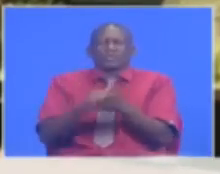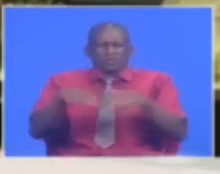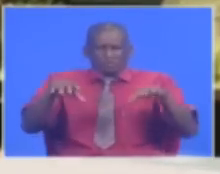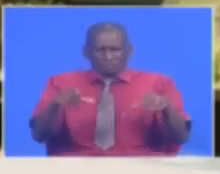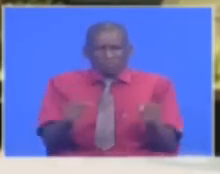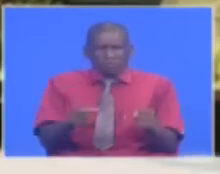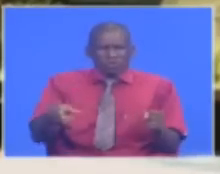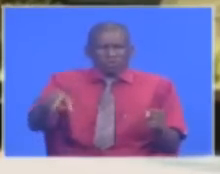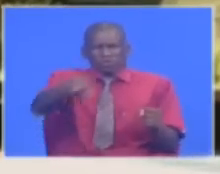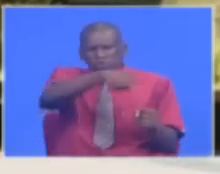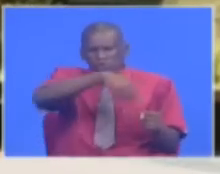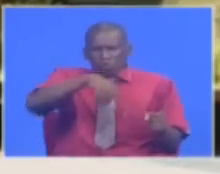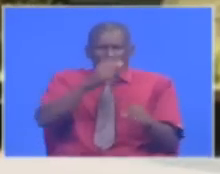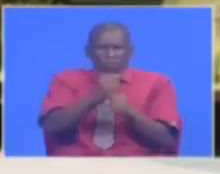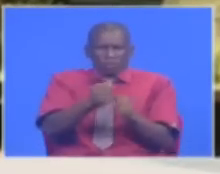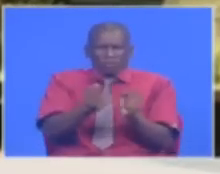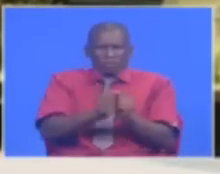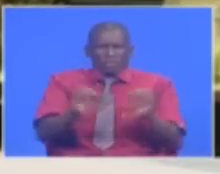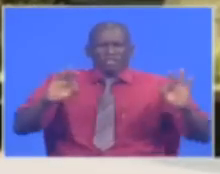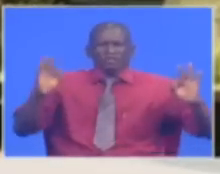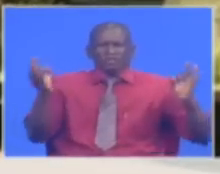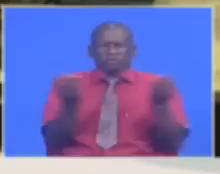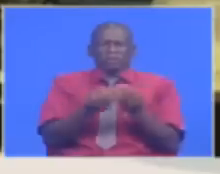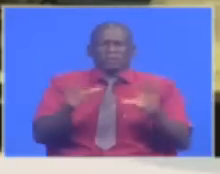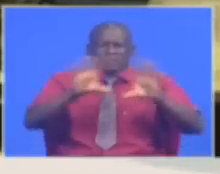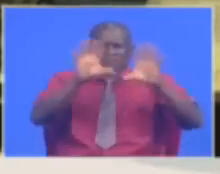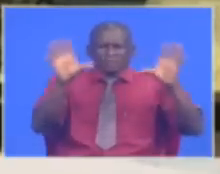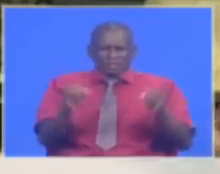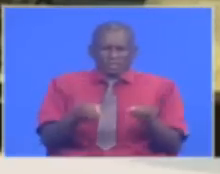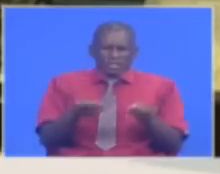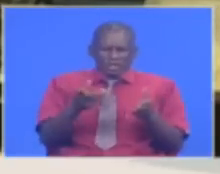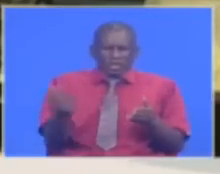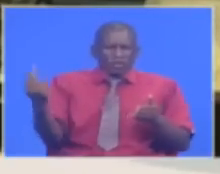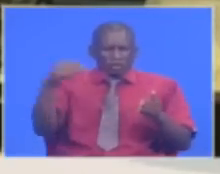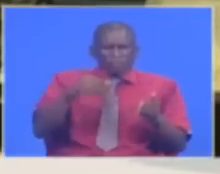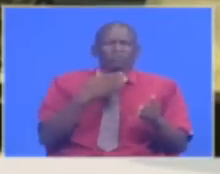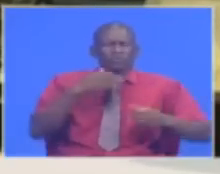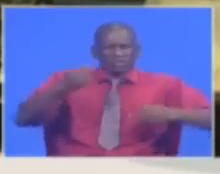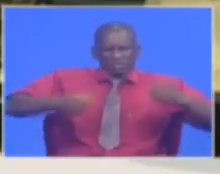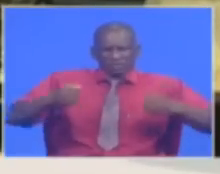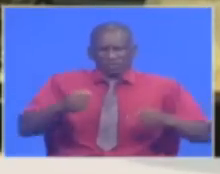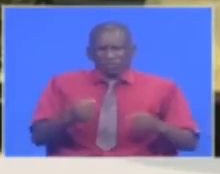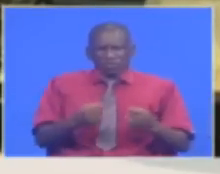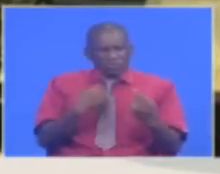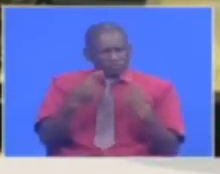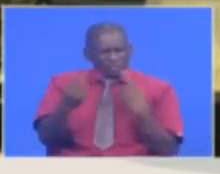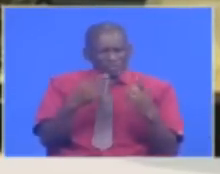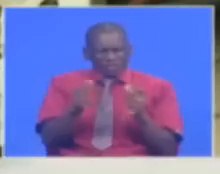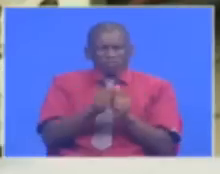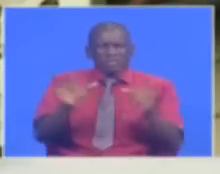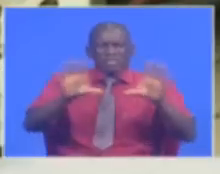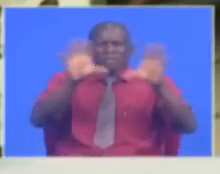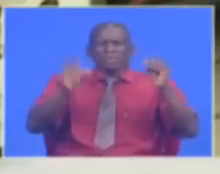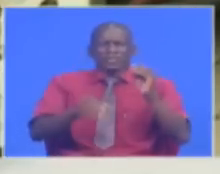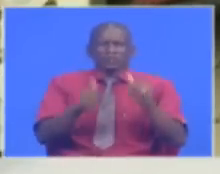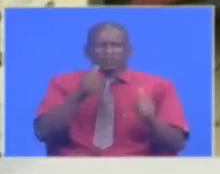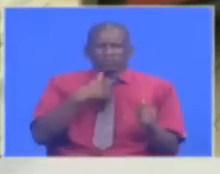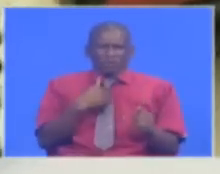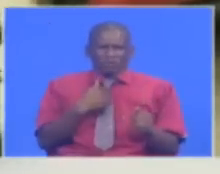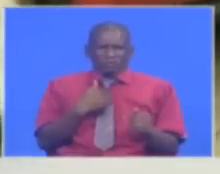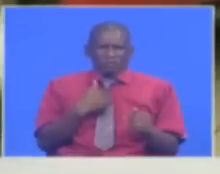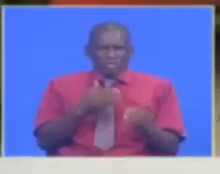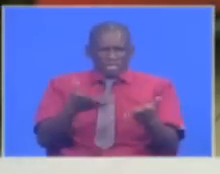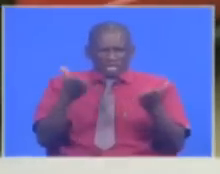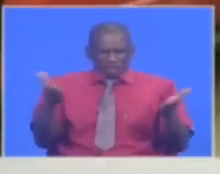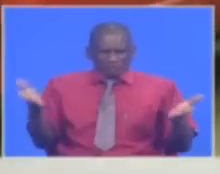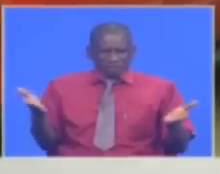We work with the family budget. You are here, you come, you want the vehicle, we negotiate with the budget that you have. The